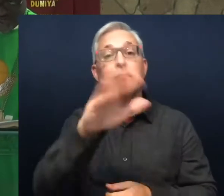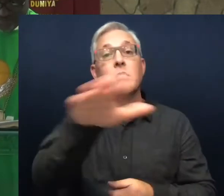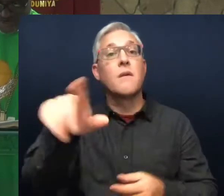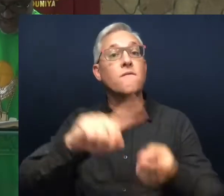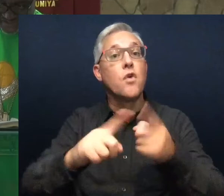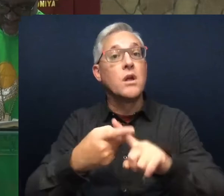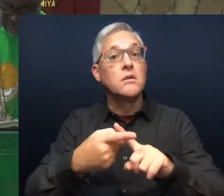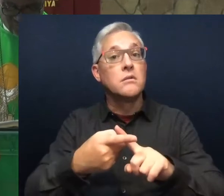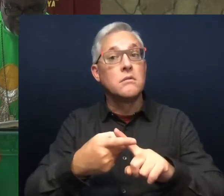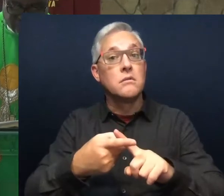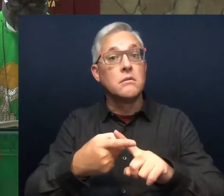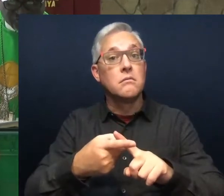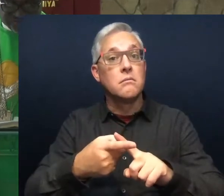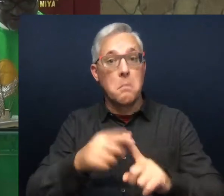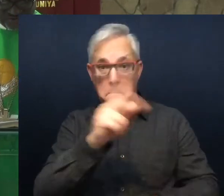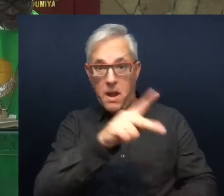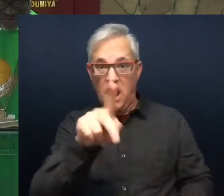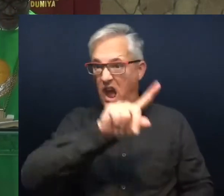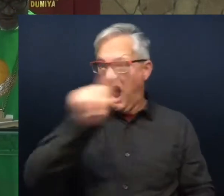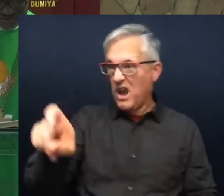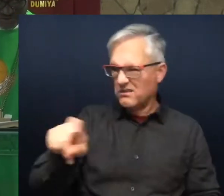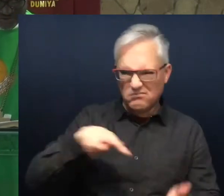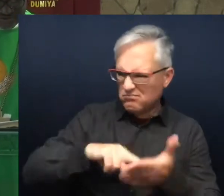we also, like Pilate, ask what is truth?